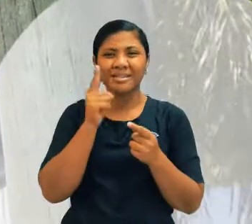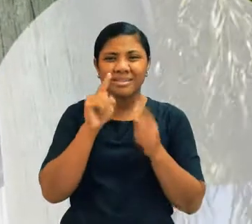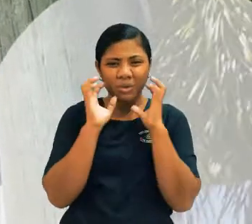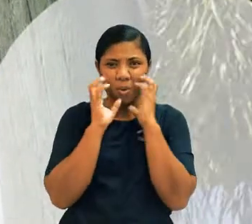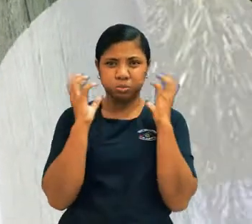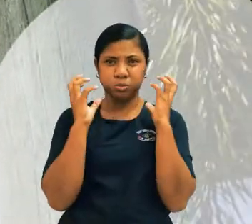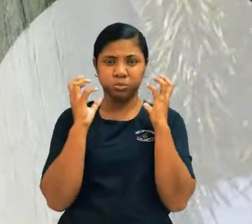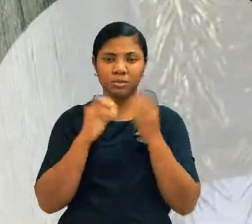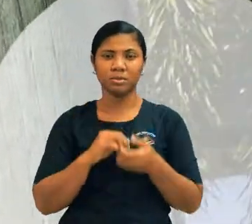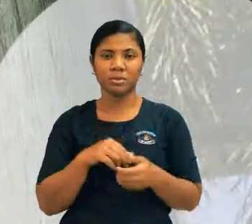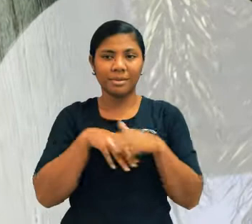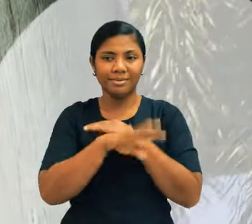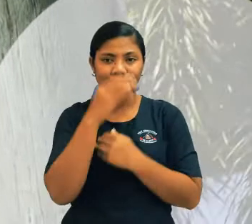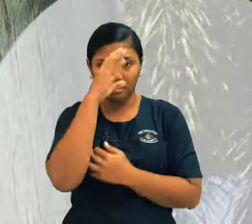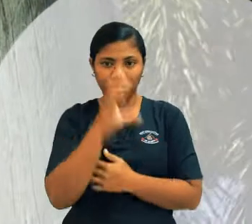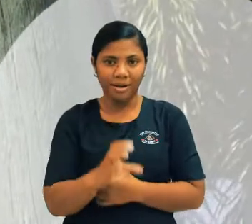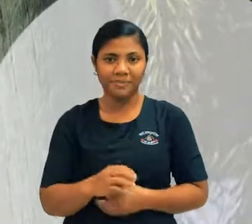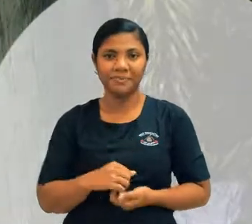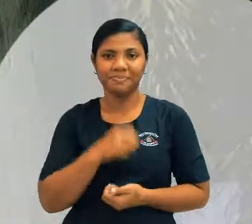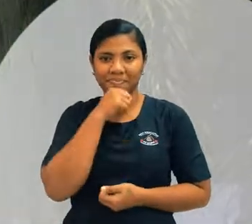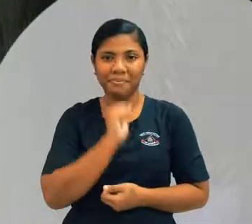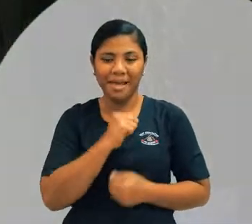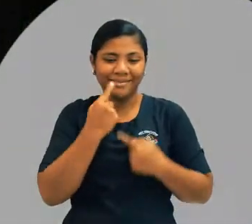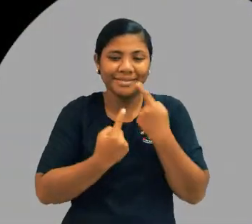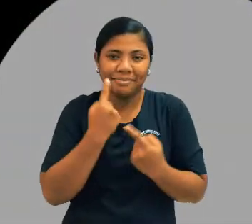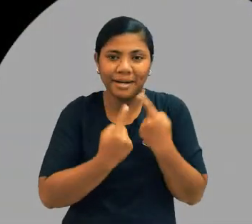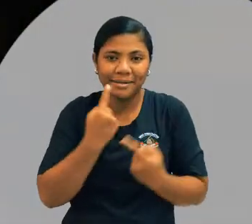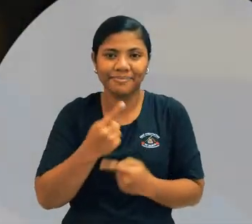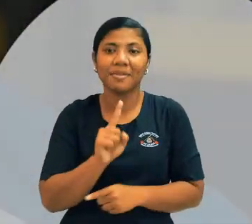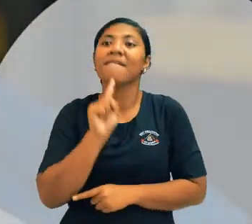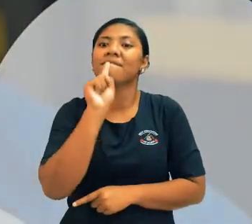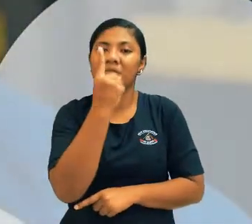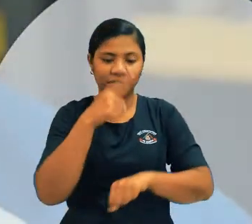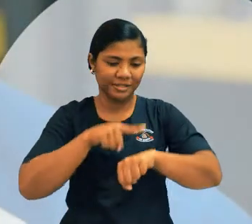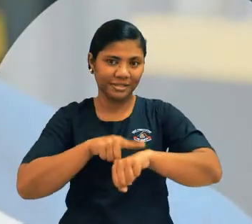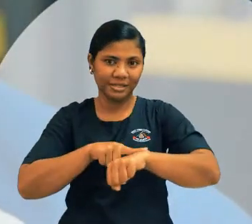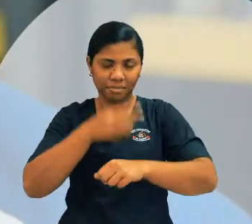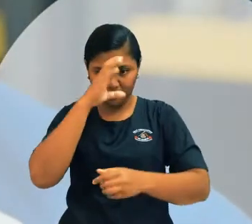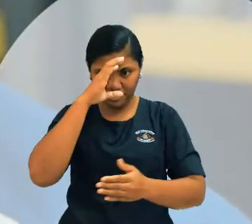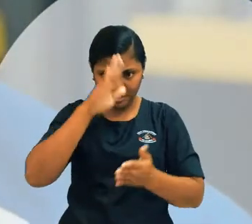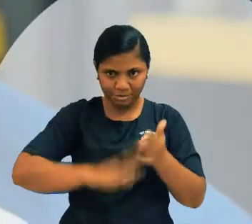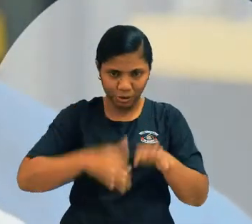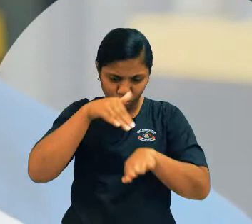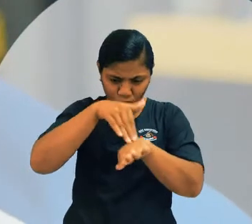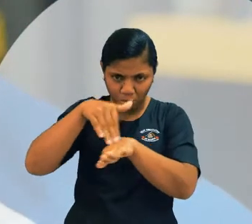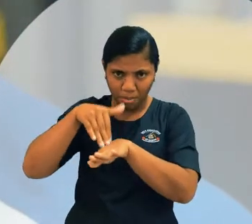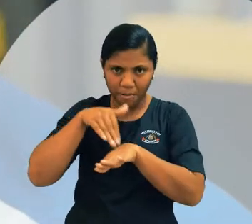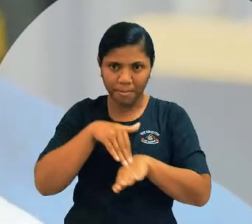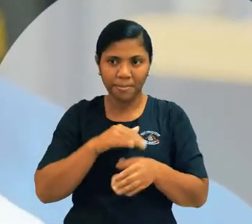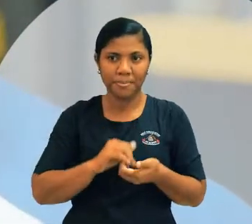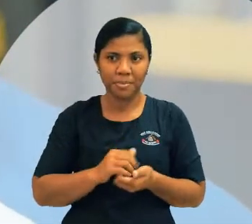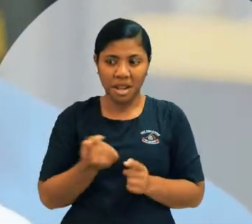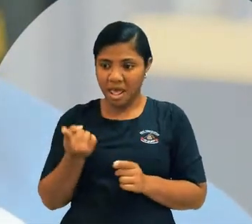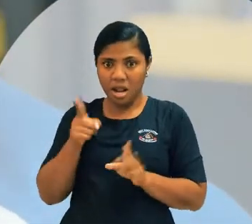and diabetes if the coronavirus was introduced into the country. The first experience was the measles last year, and